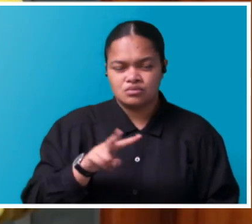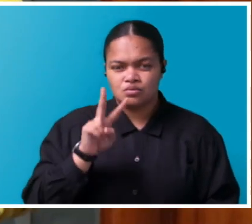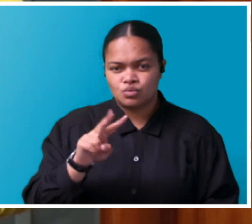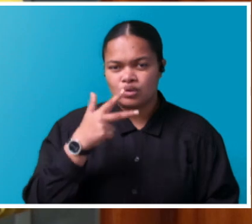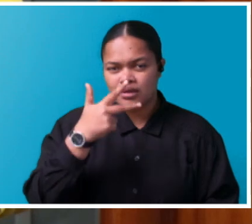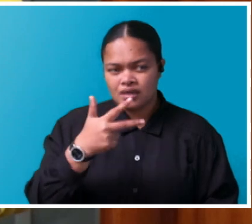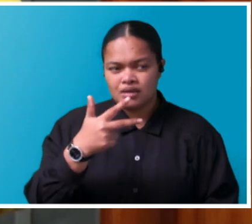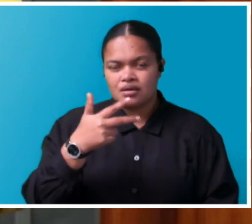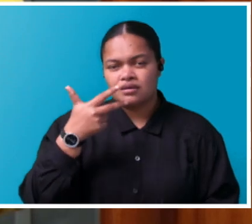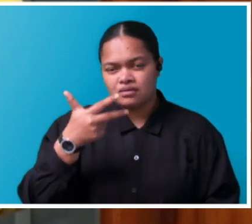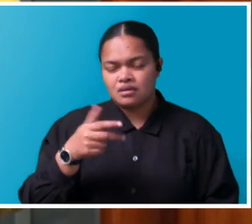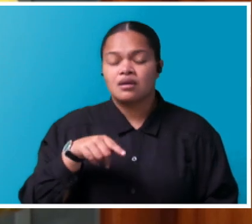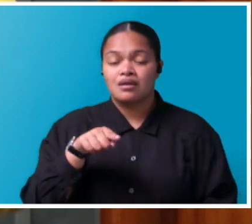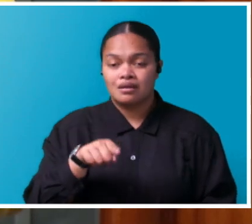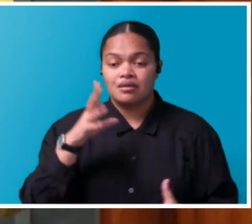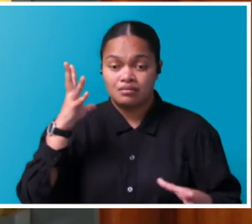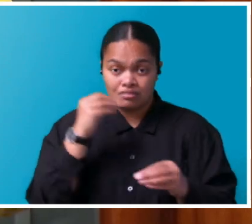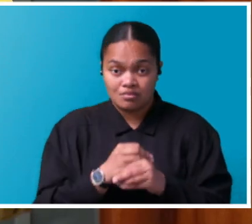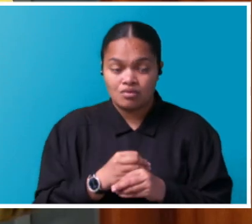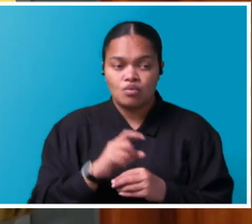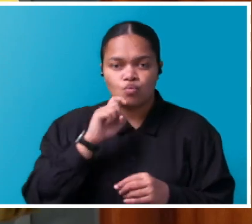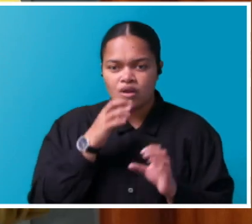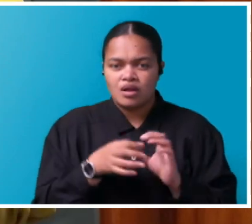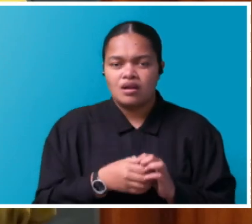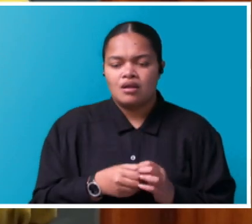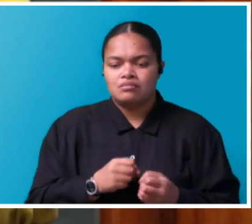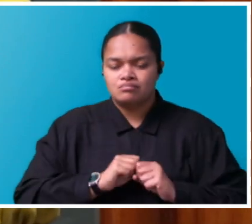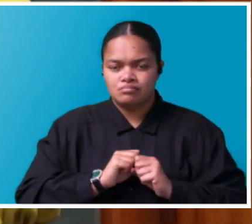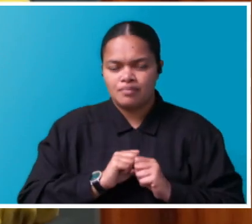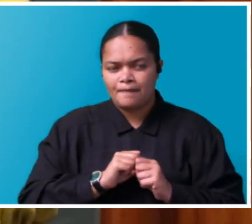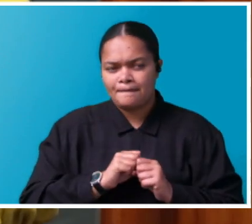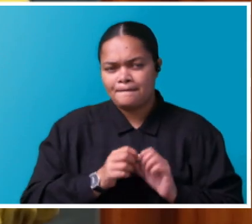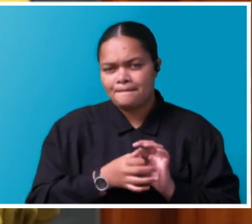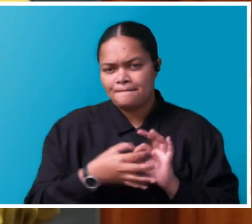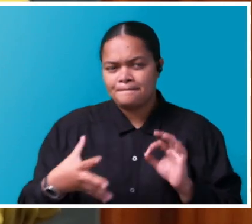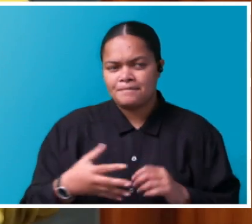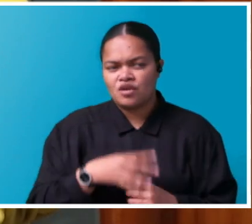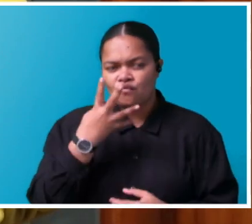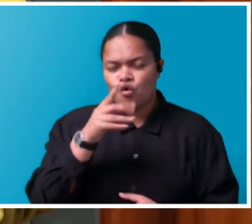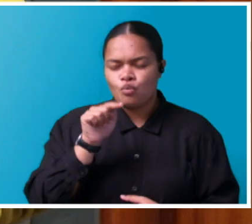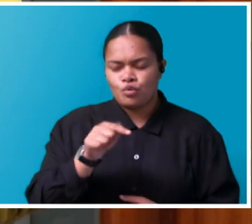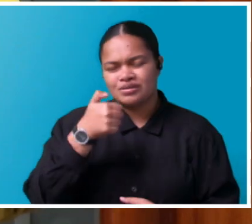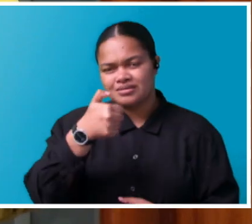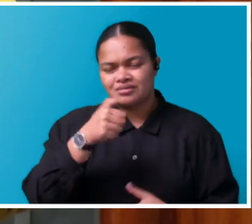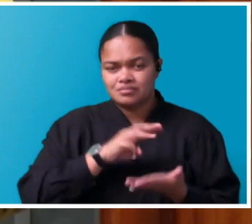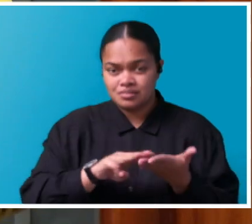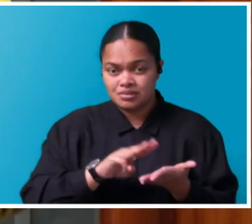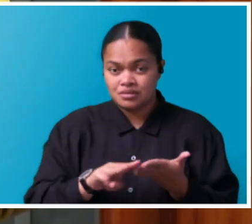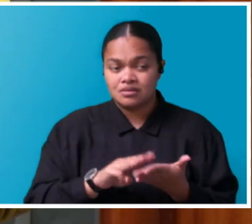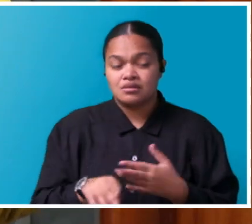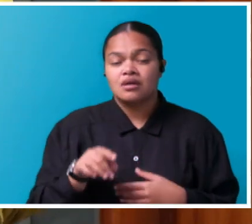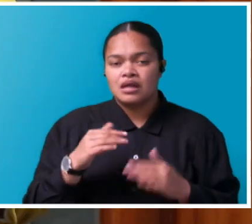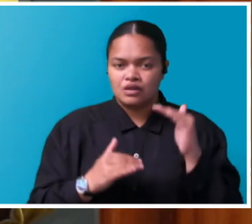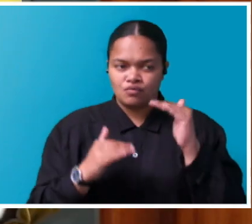922,828 emission reduction units will unlock total payment of $4.6 million US, which is equivalent to